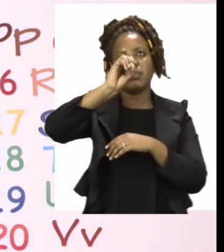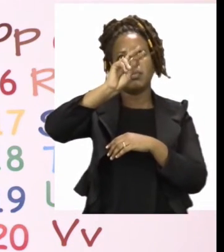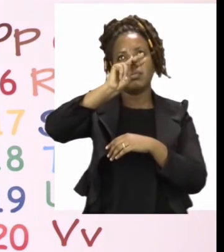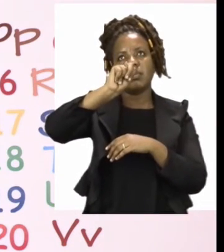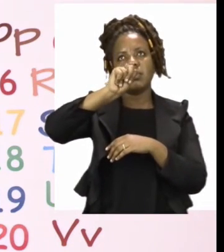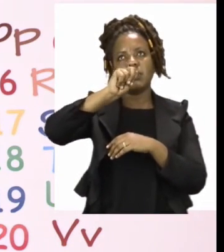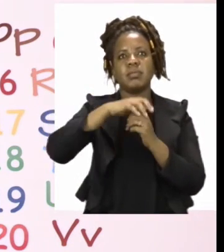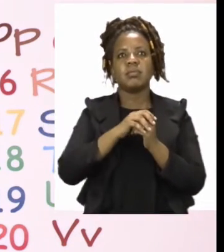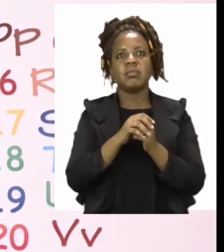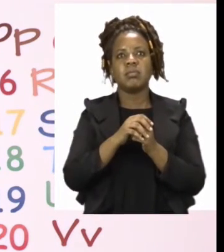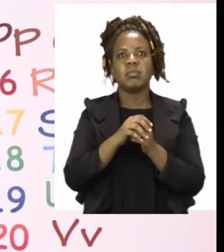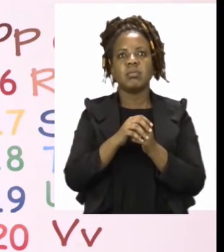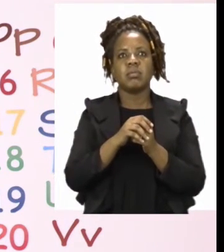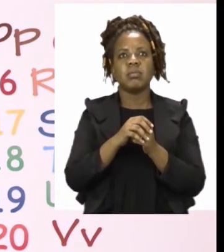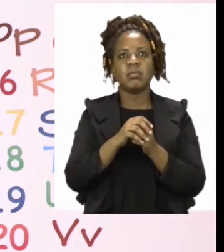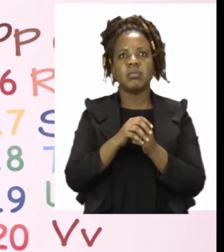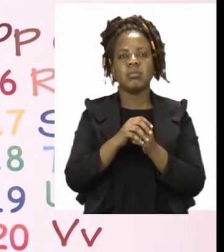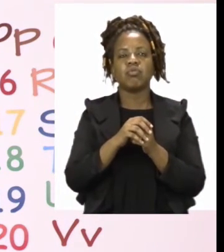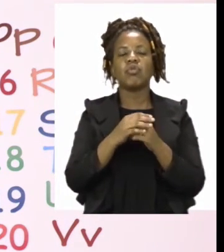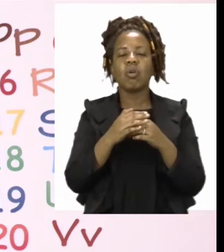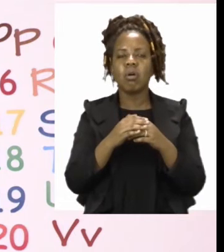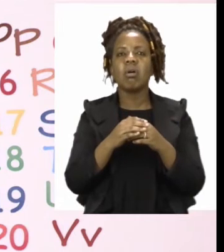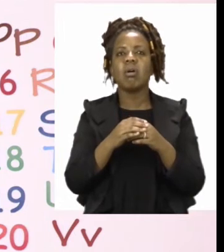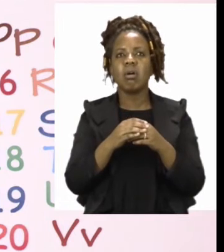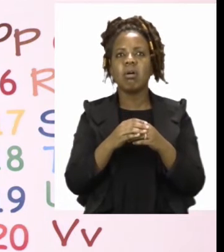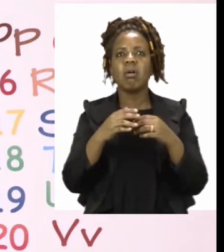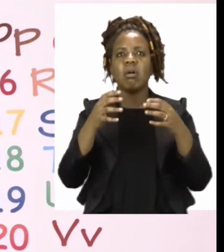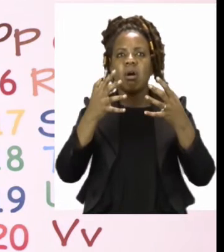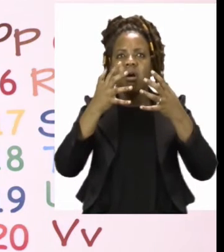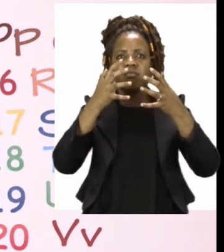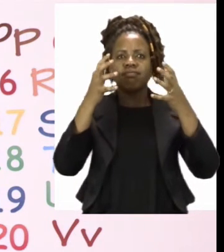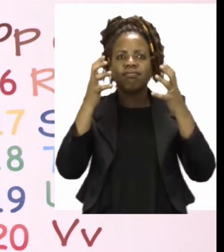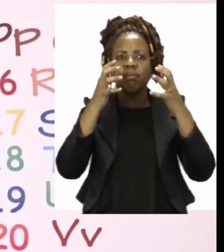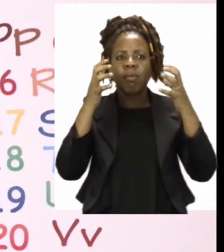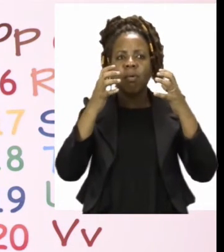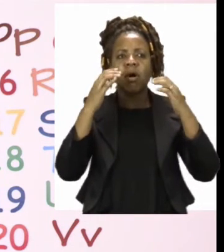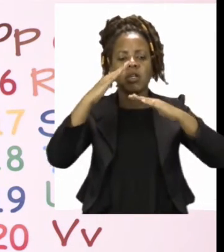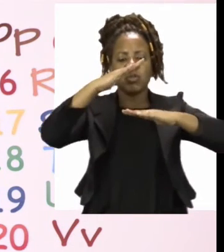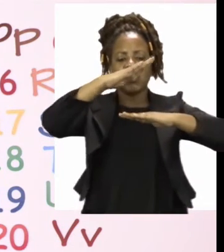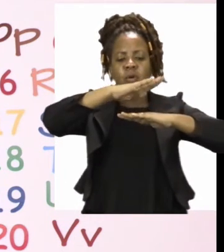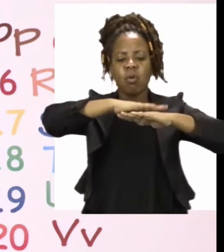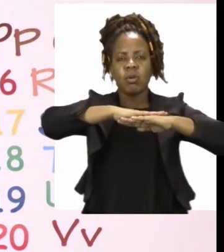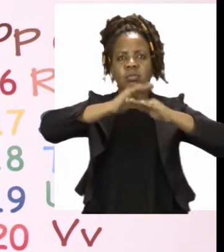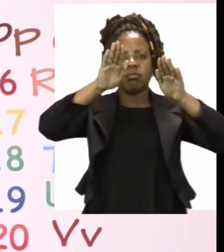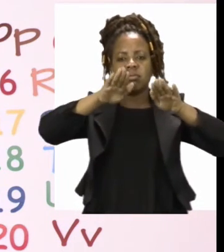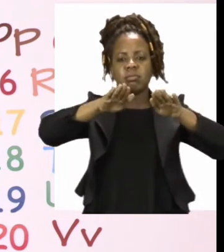lion is on the table. On the table.